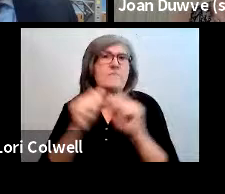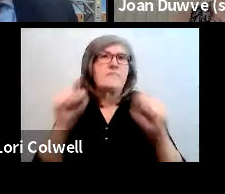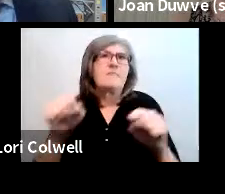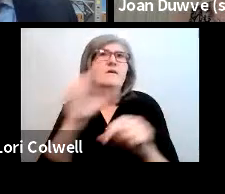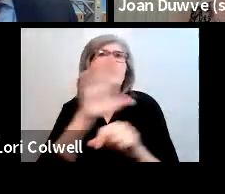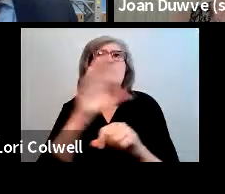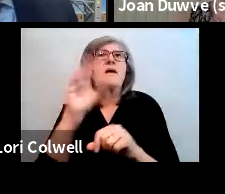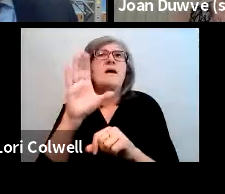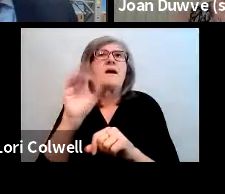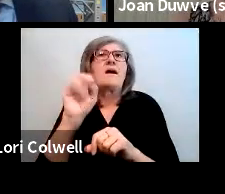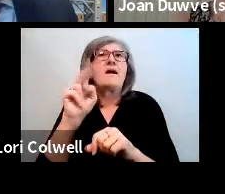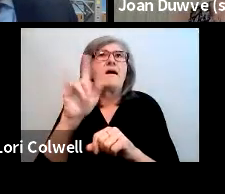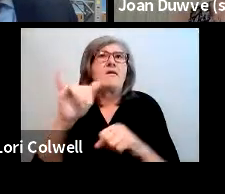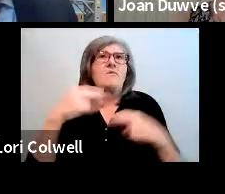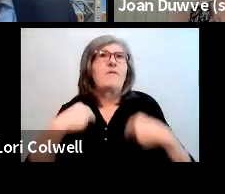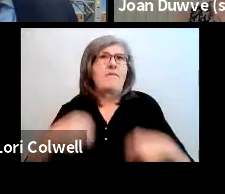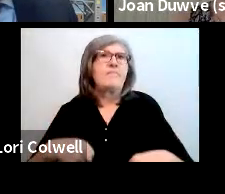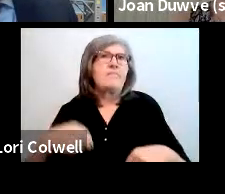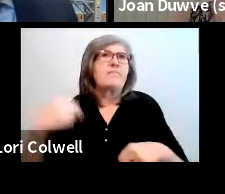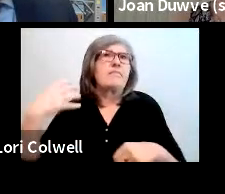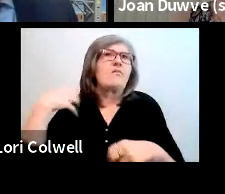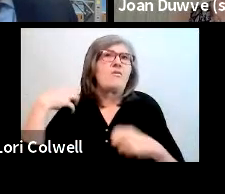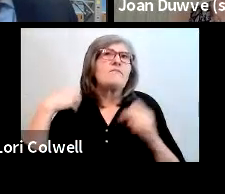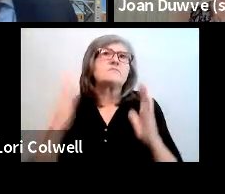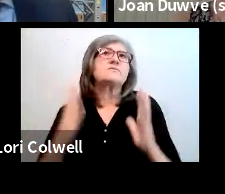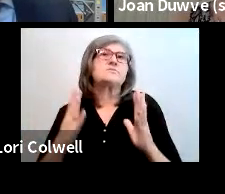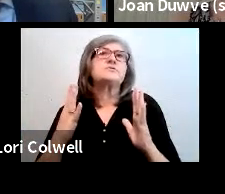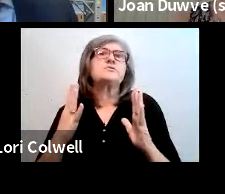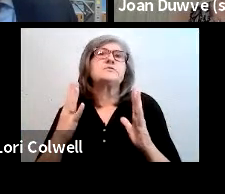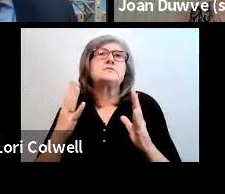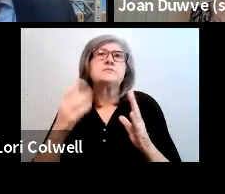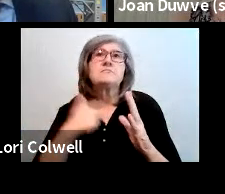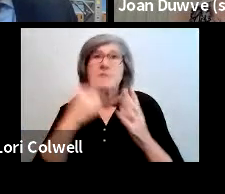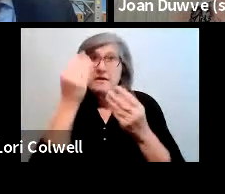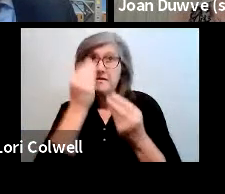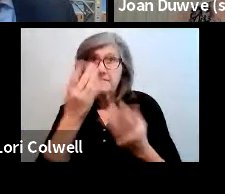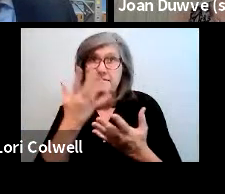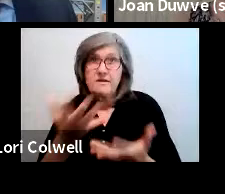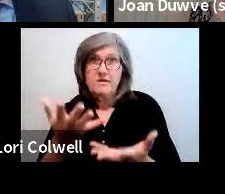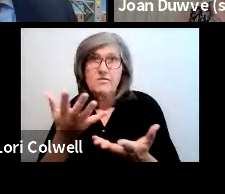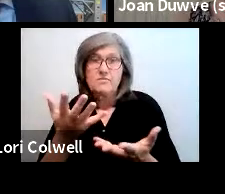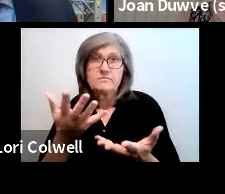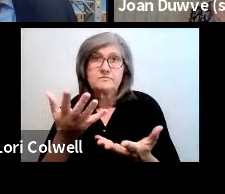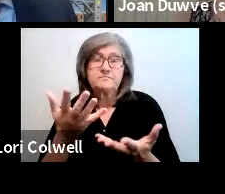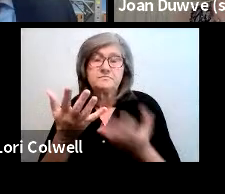health officers. But I can just tell you that